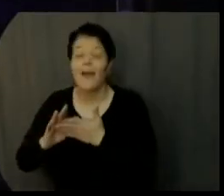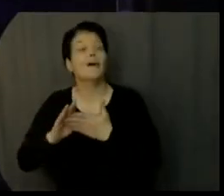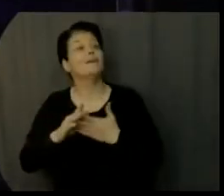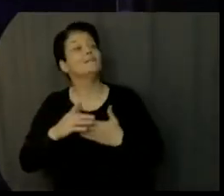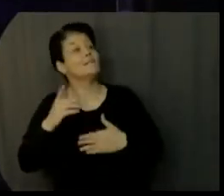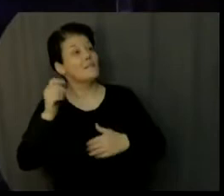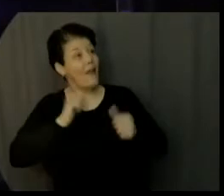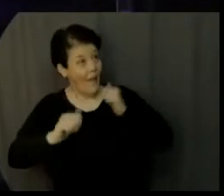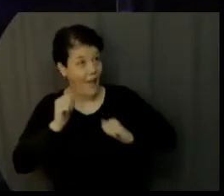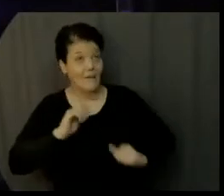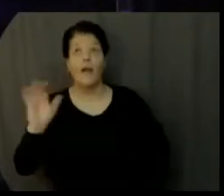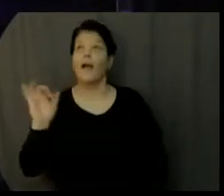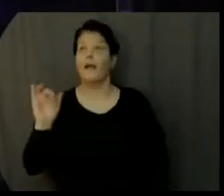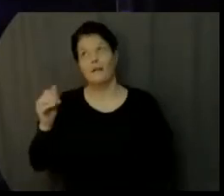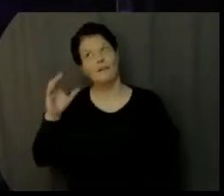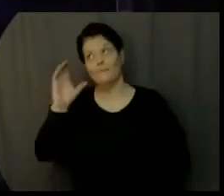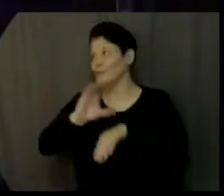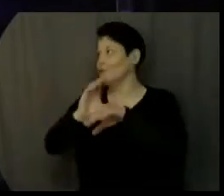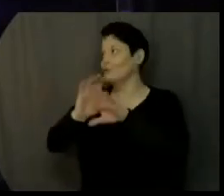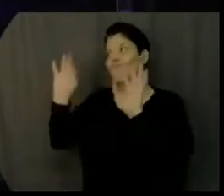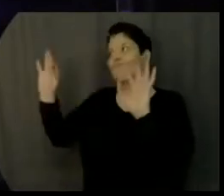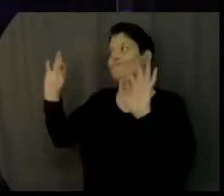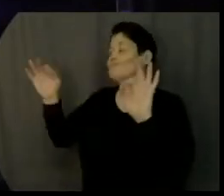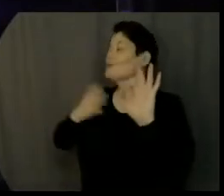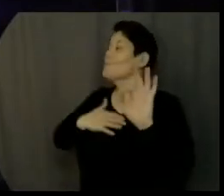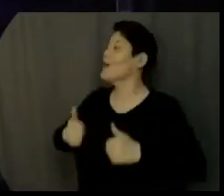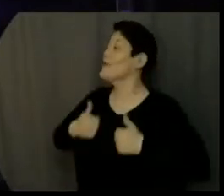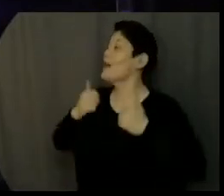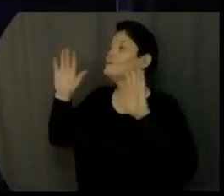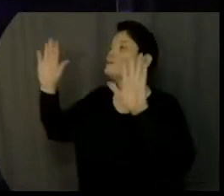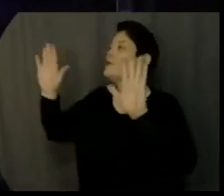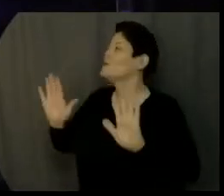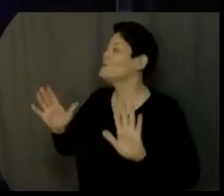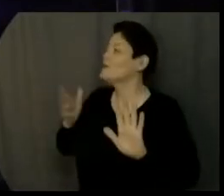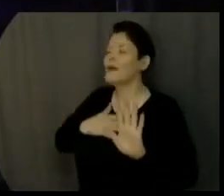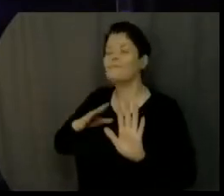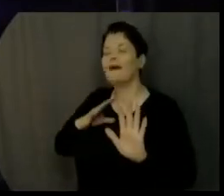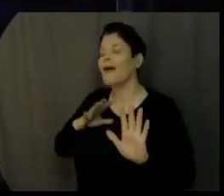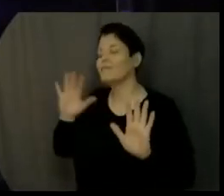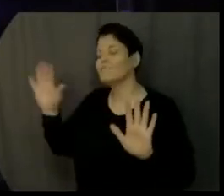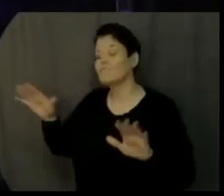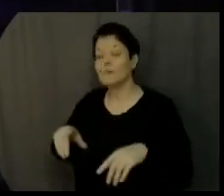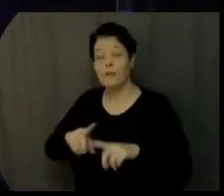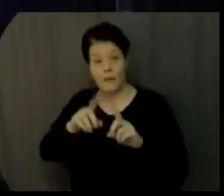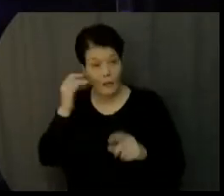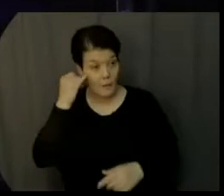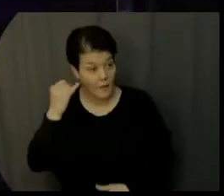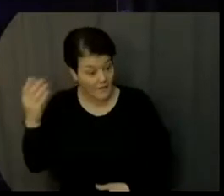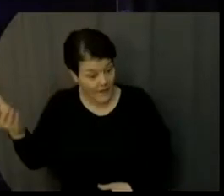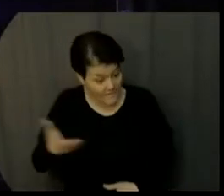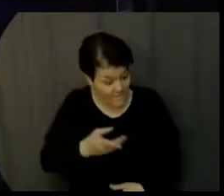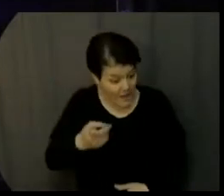life. But when I invite you over to my house and we sit down for dinner, it's a little bit harder to hide.